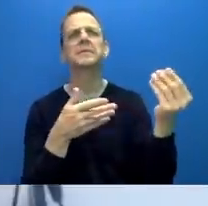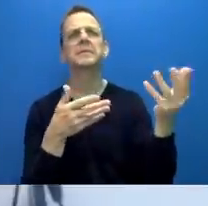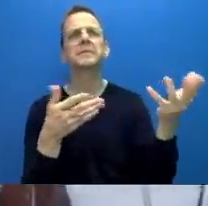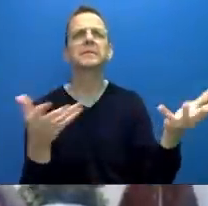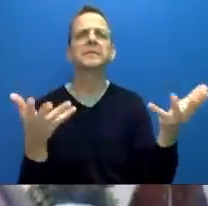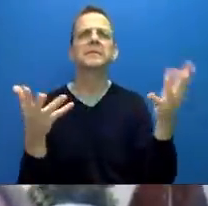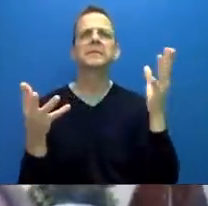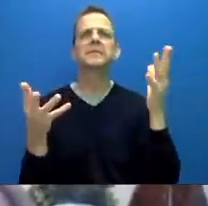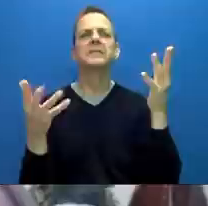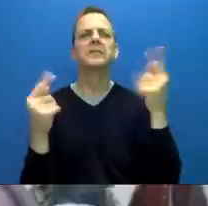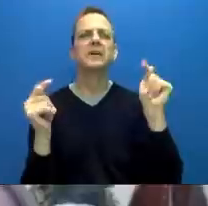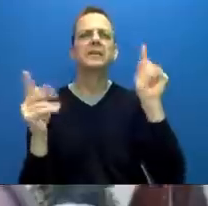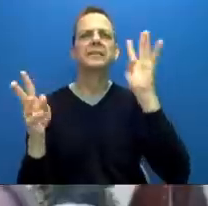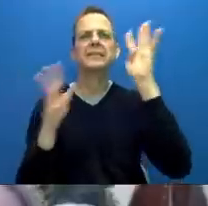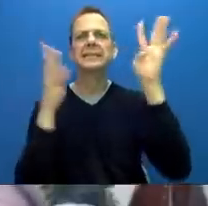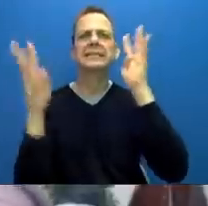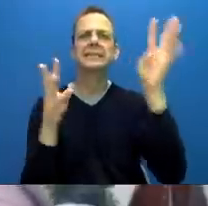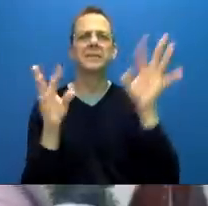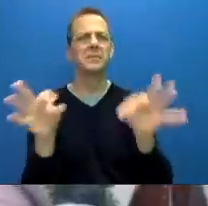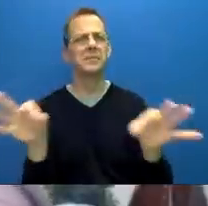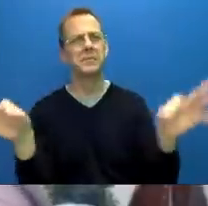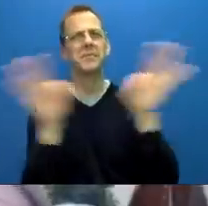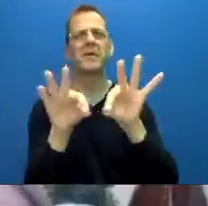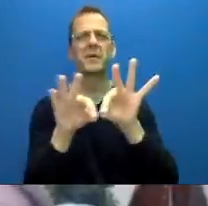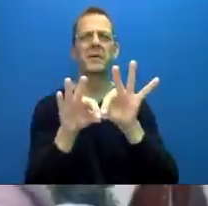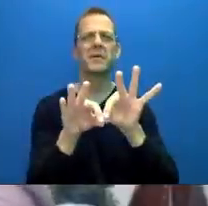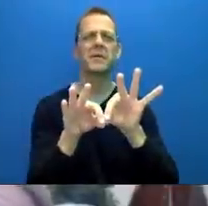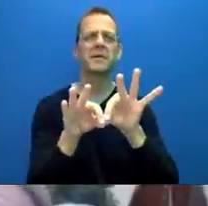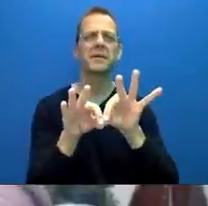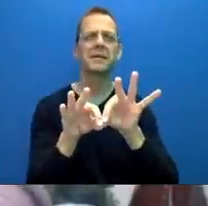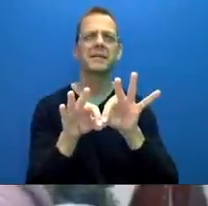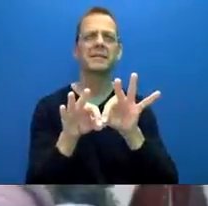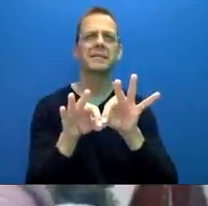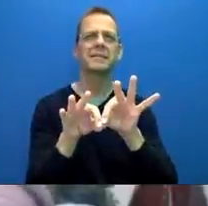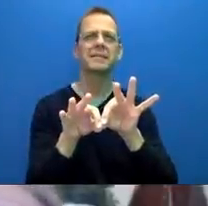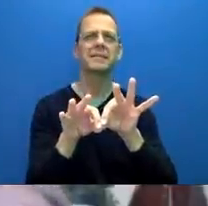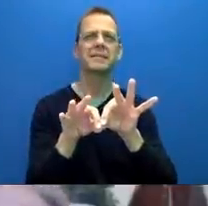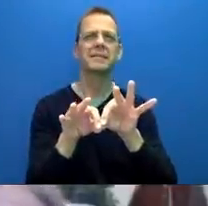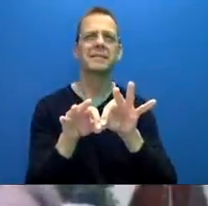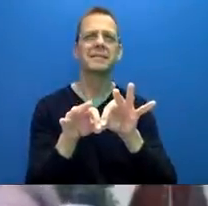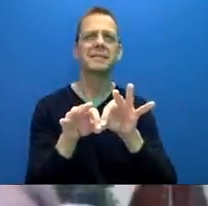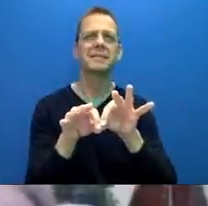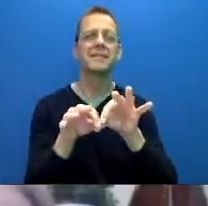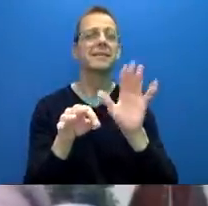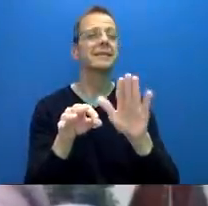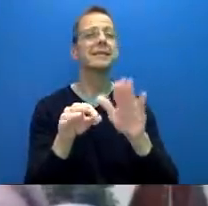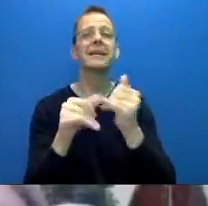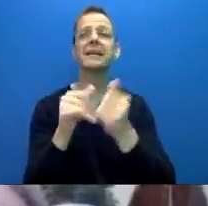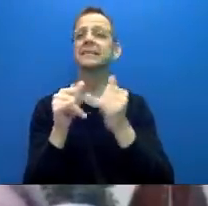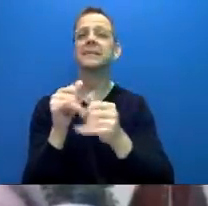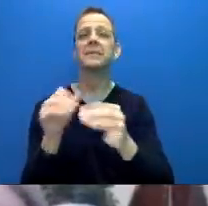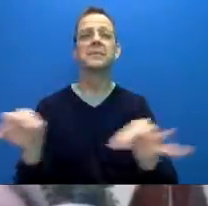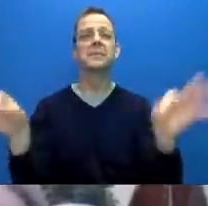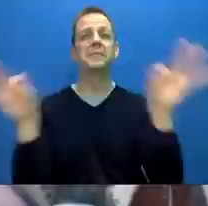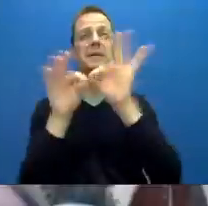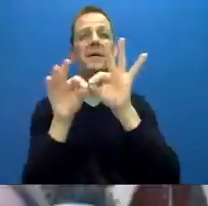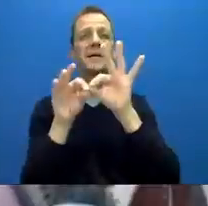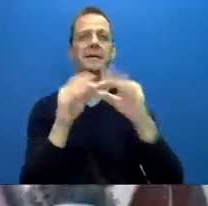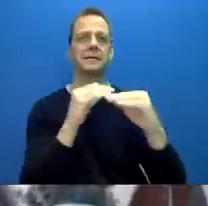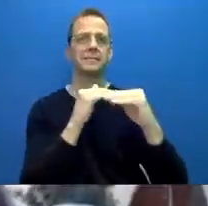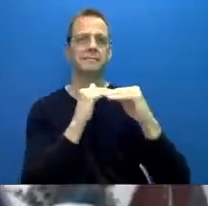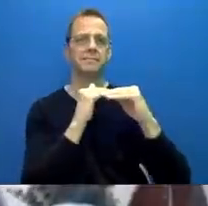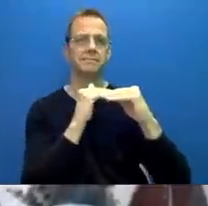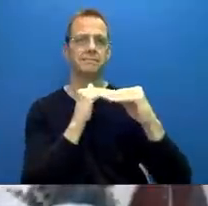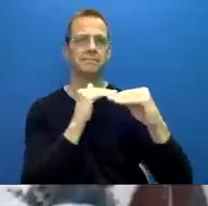important. And stability, no matter what, at the end of the day, that stability is going to be really important. While we're on